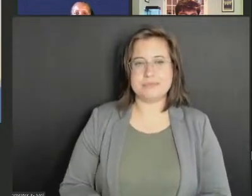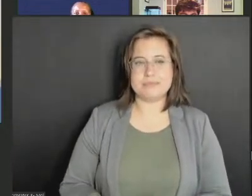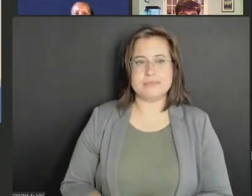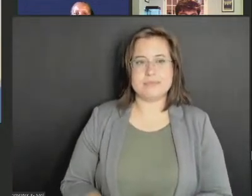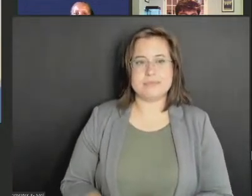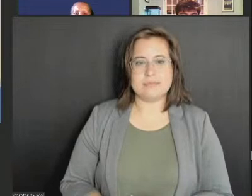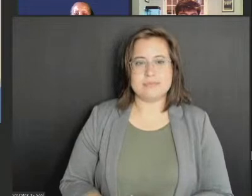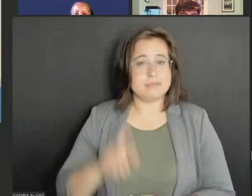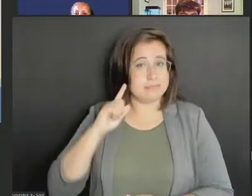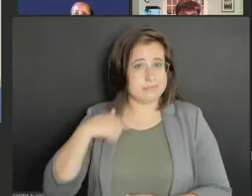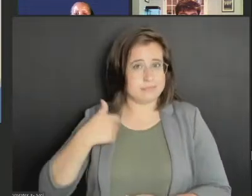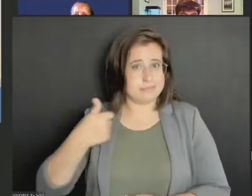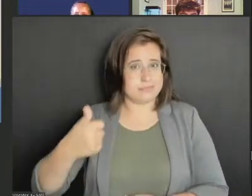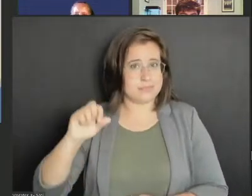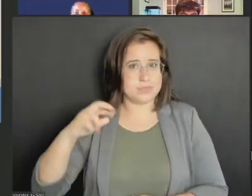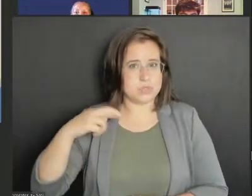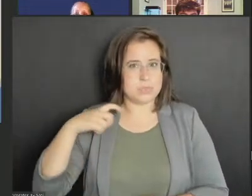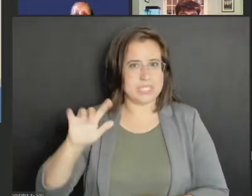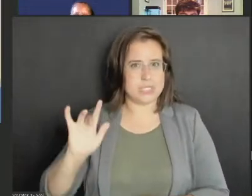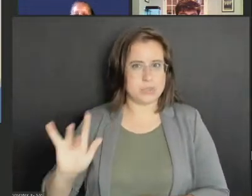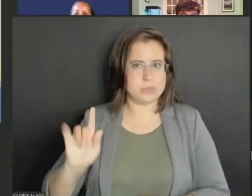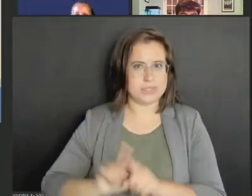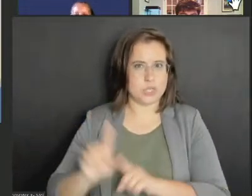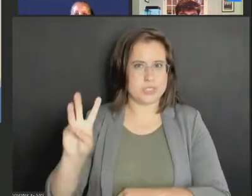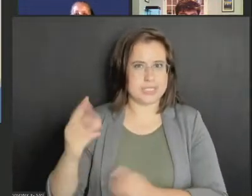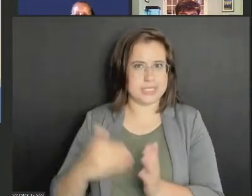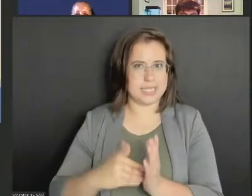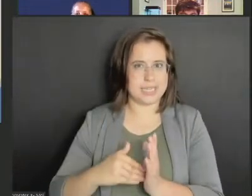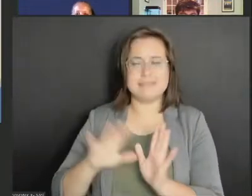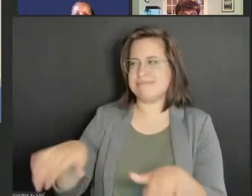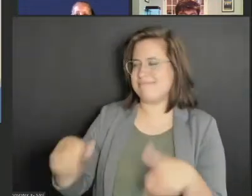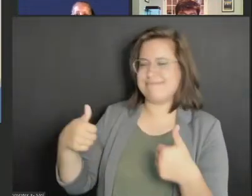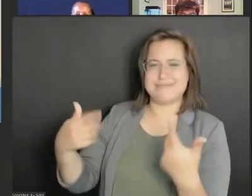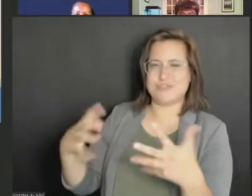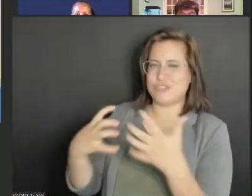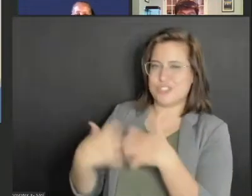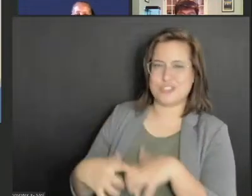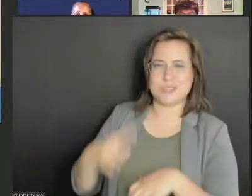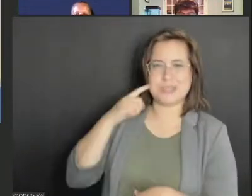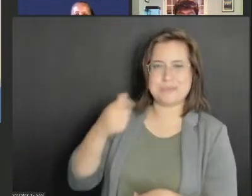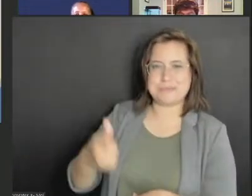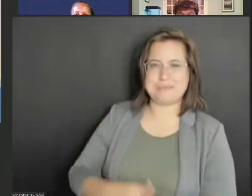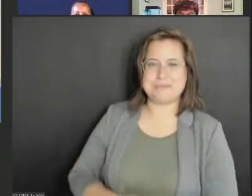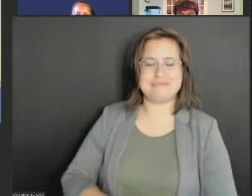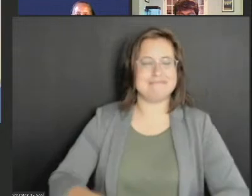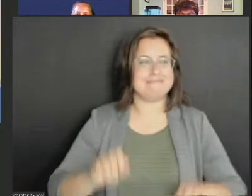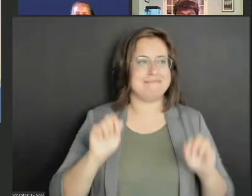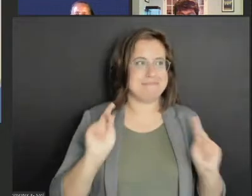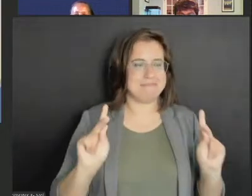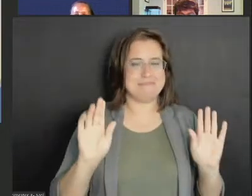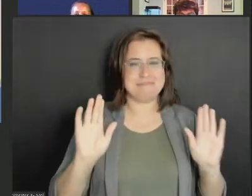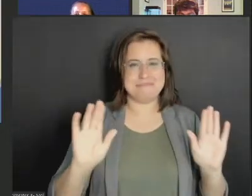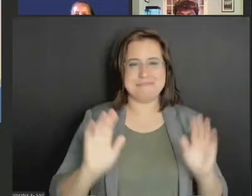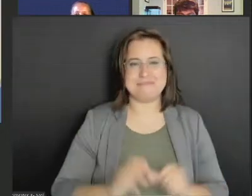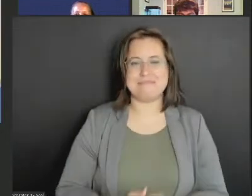Can you hear me or do I need to press *6 again? You've got it. We can hear you perfectly. Got it. Ms.